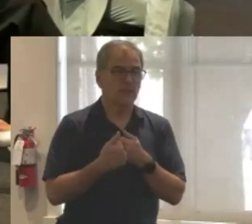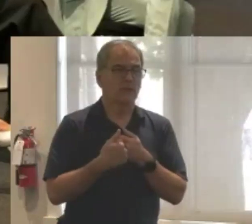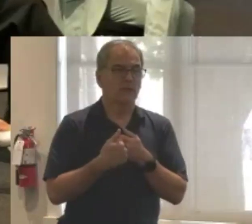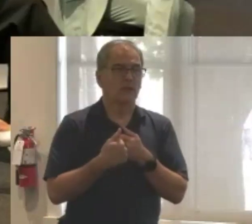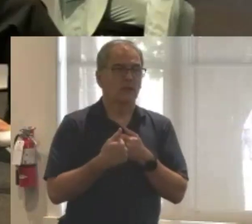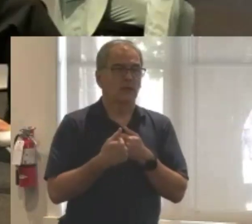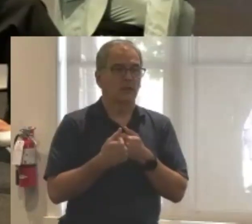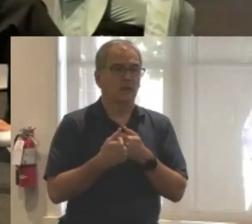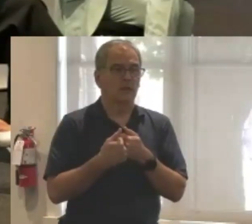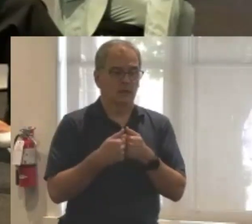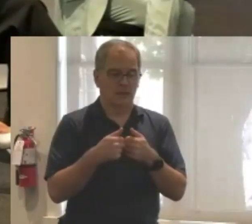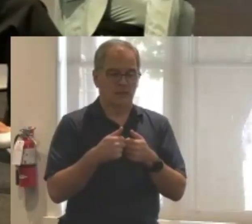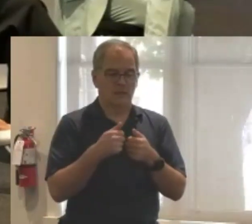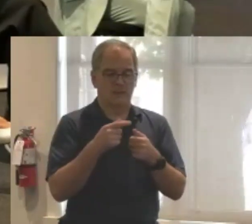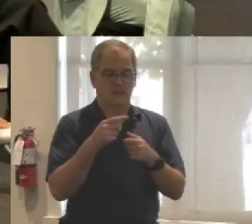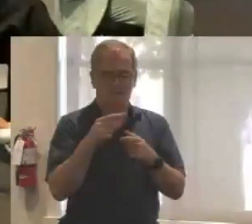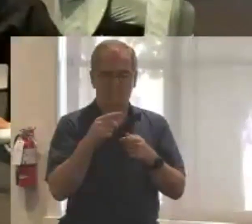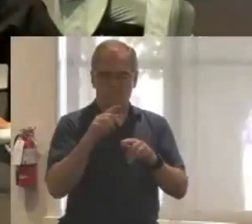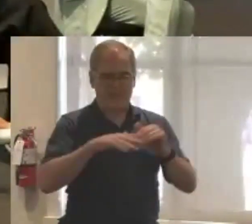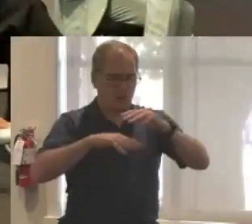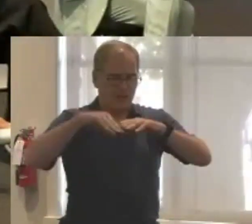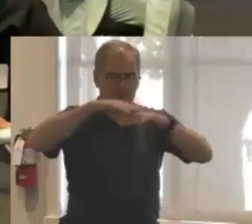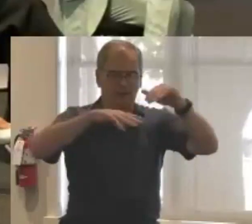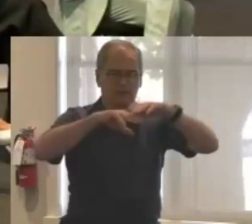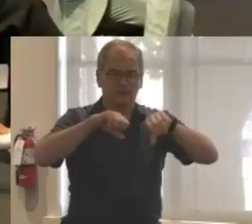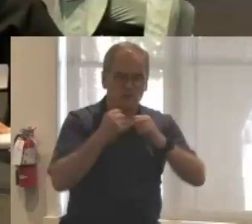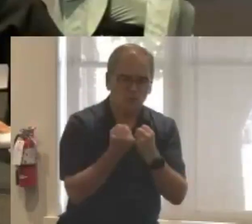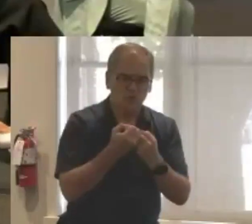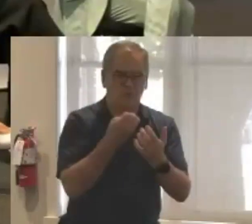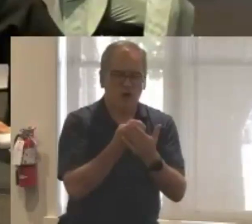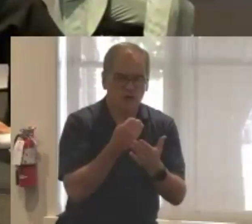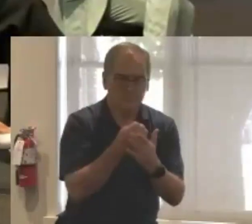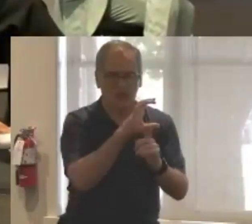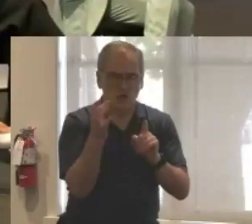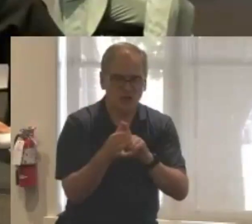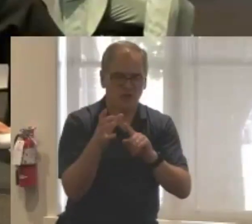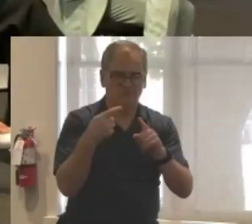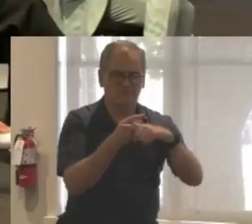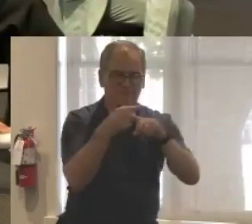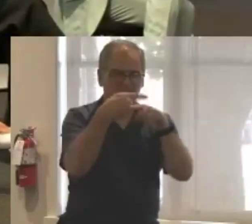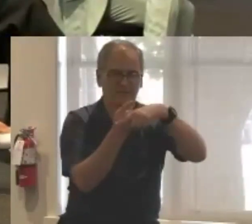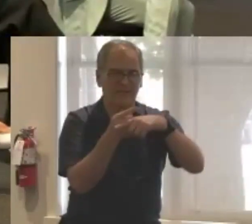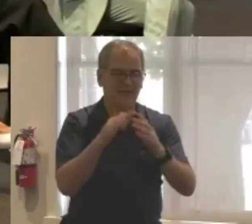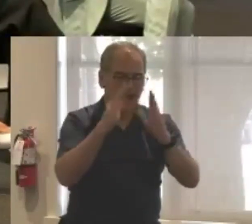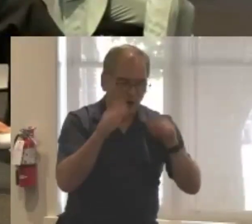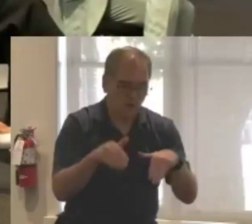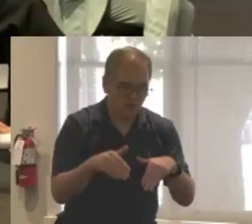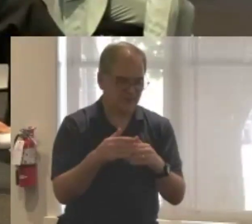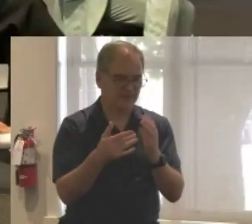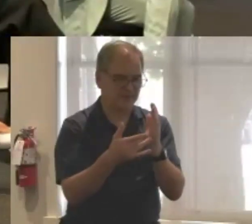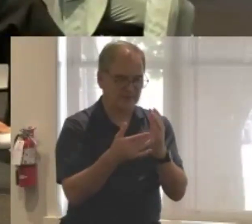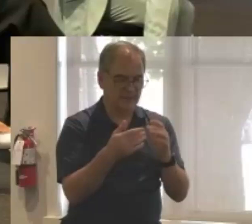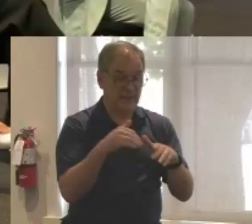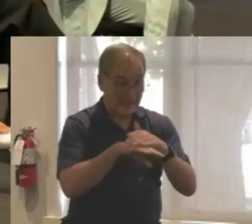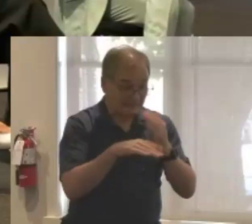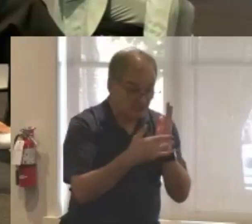intersections of multiple socioeconomic and cultural layers, such as housing insecurity and houselessness. Access to technology, food